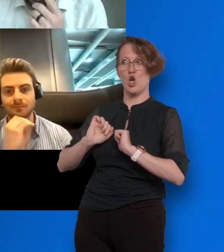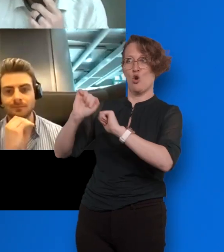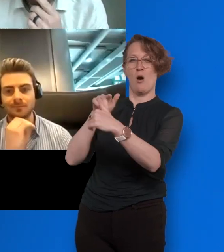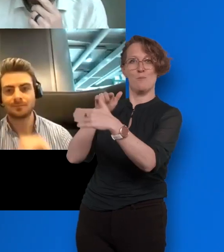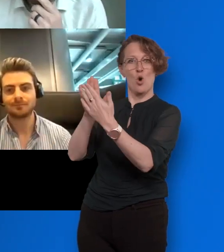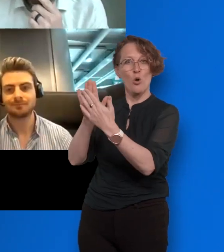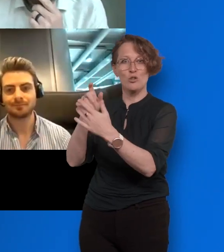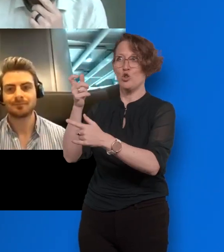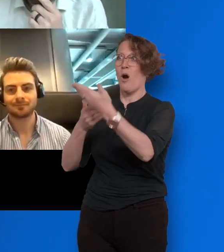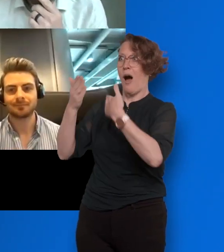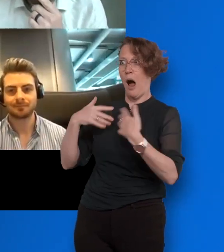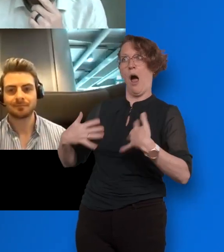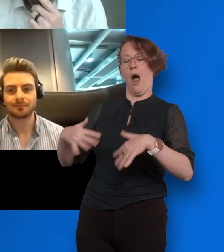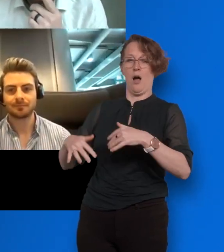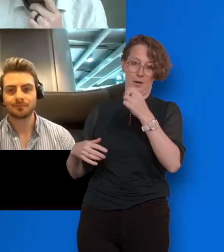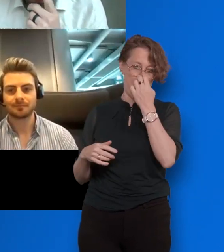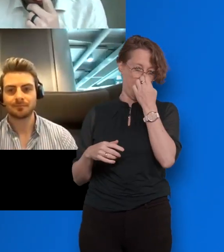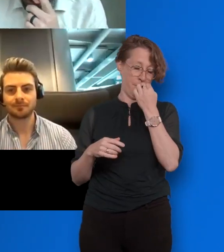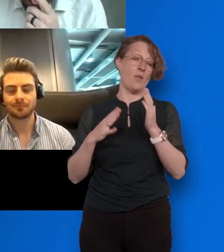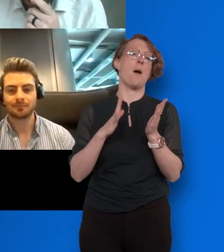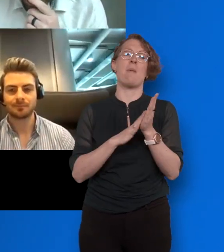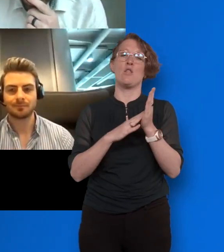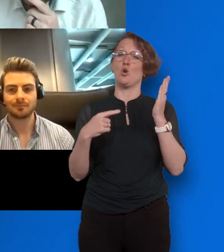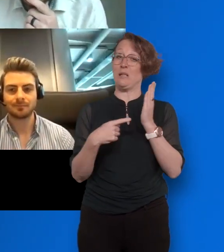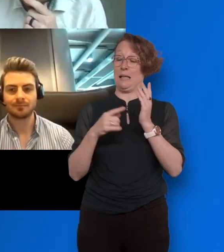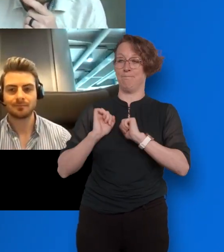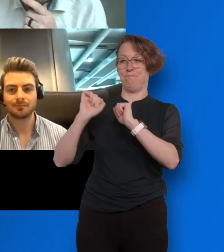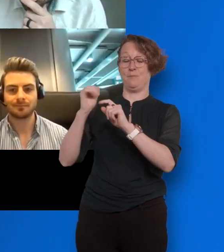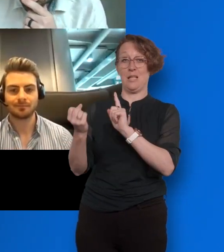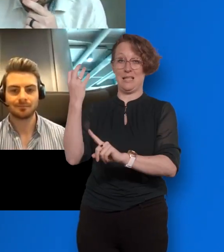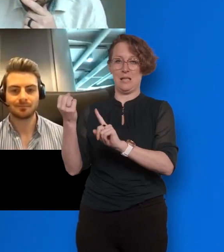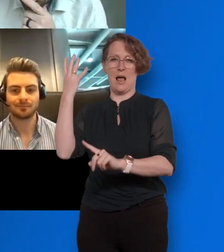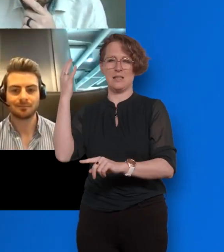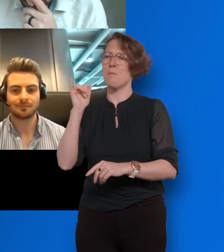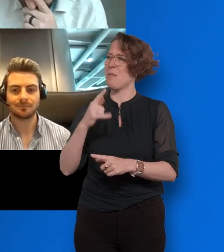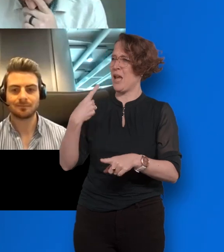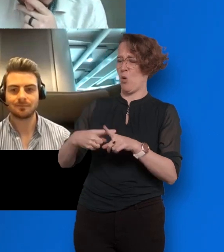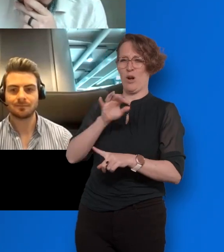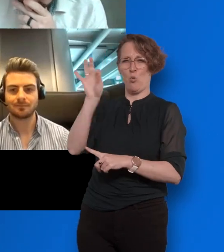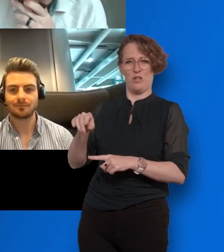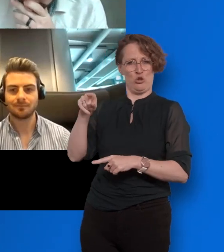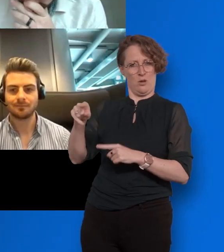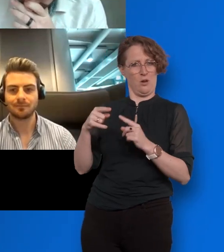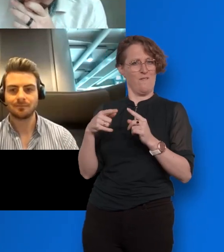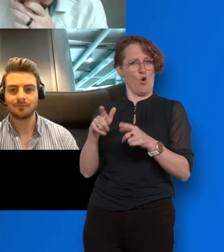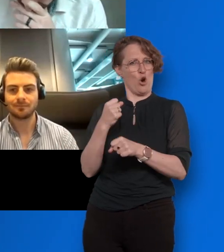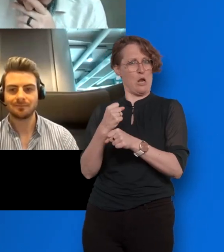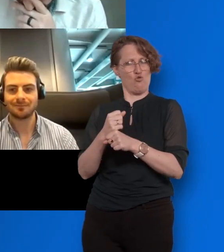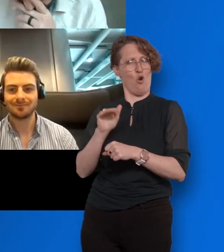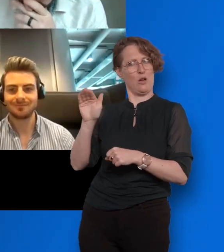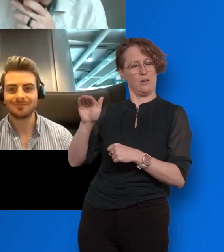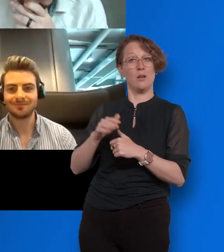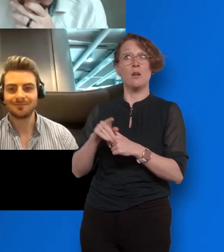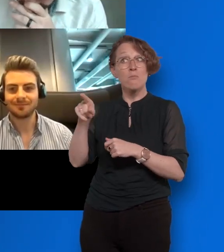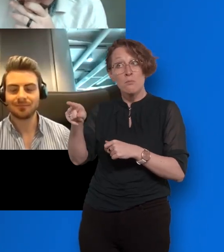to hear about your approach. And just while we get Mathew's slides up, a quick question for me,